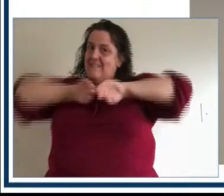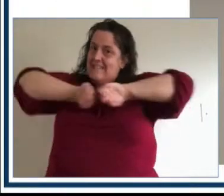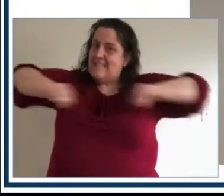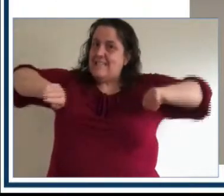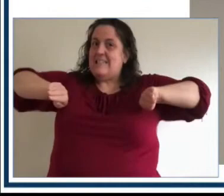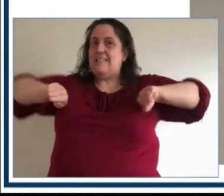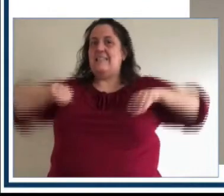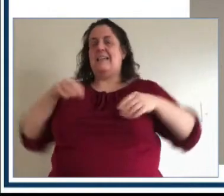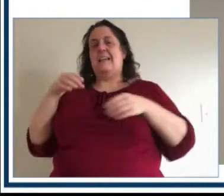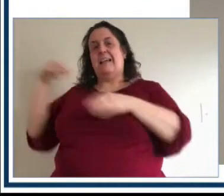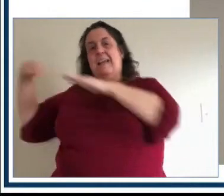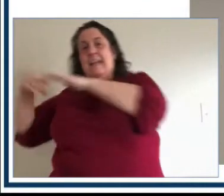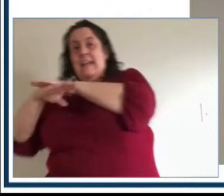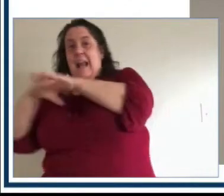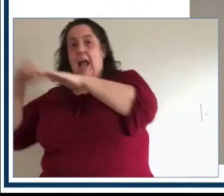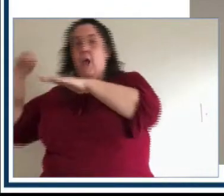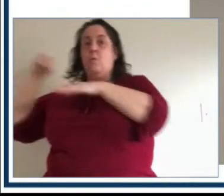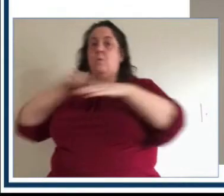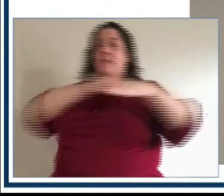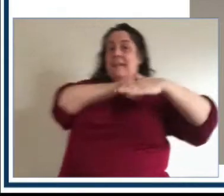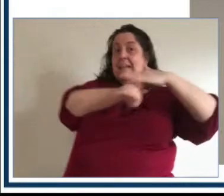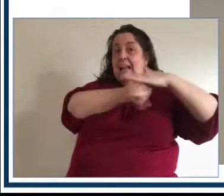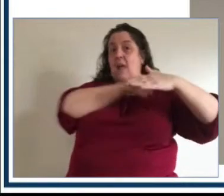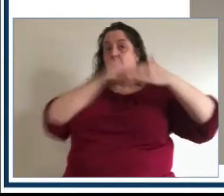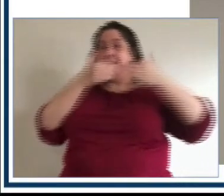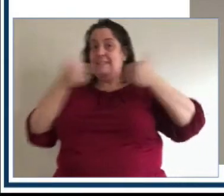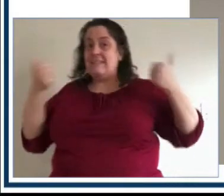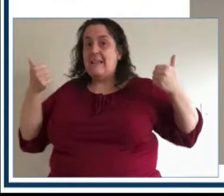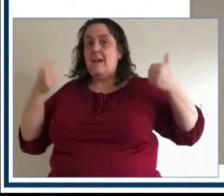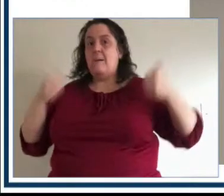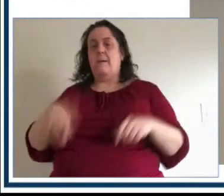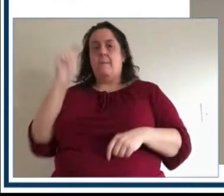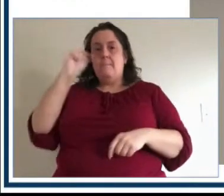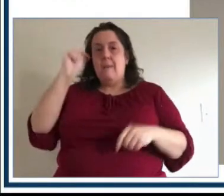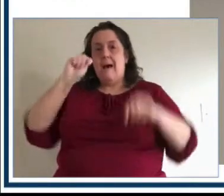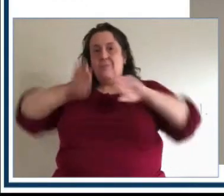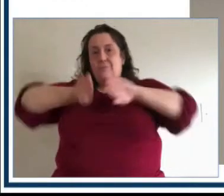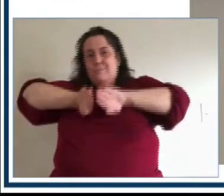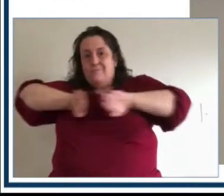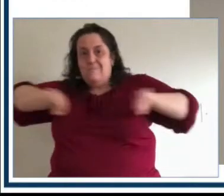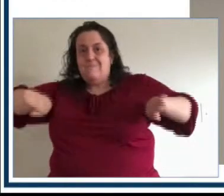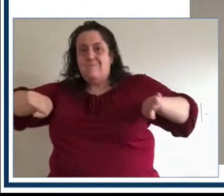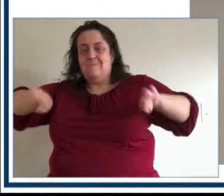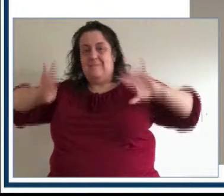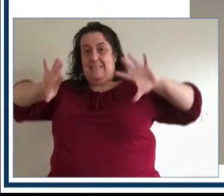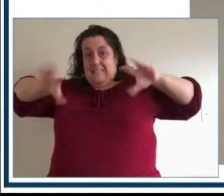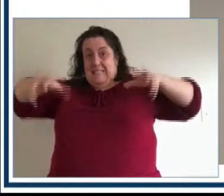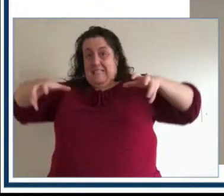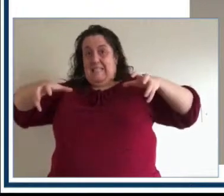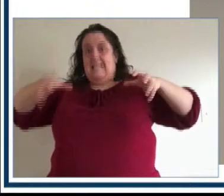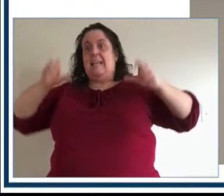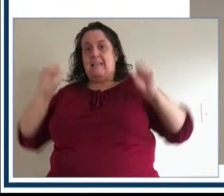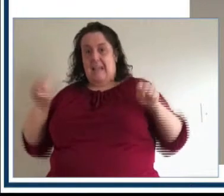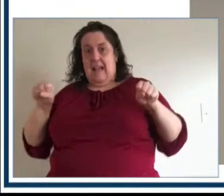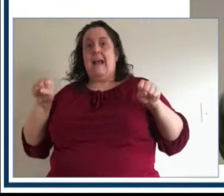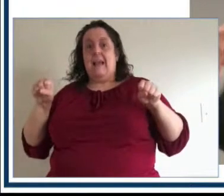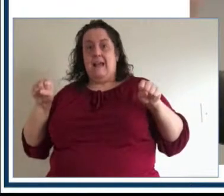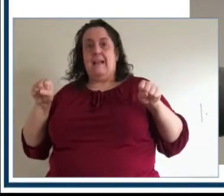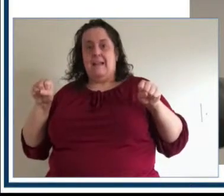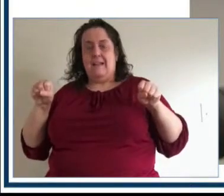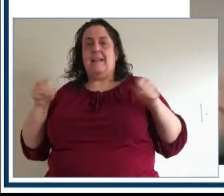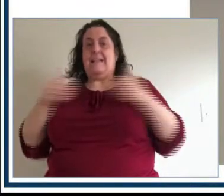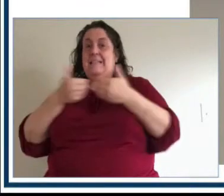exits and the number of washrooms and all that stuff. So though each individual group of 150, it remains separate from